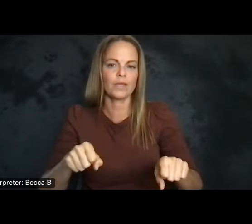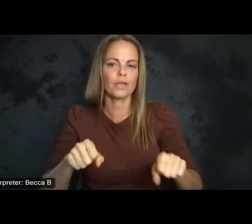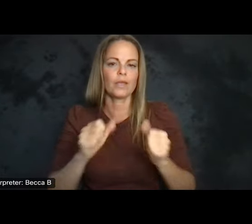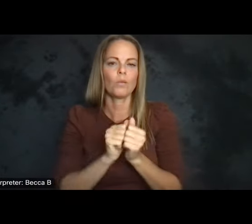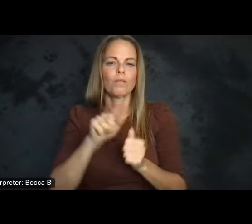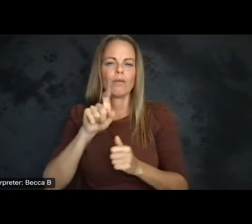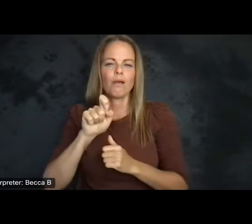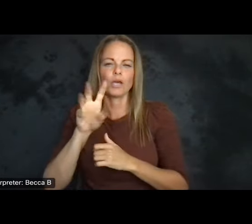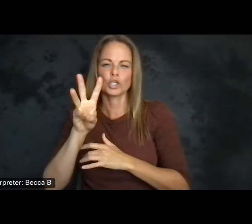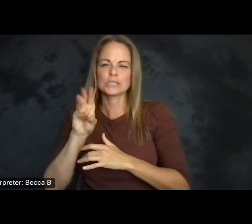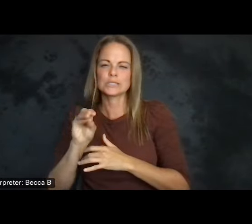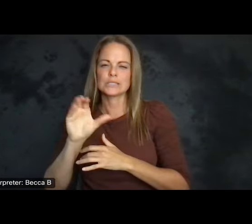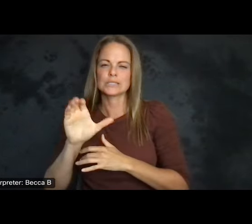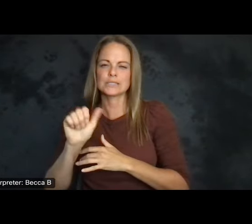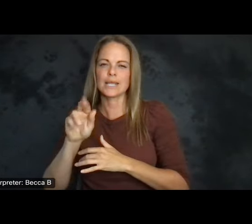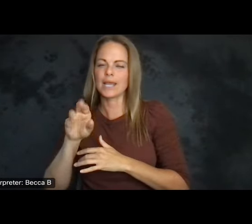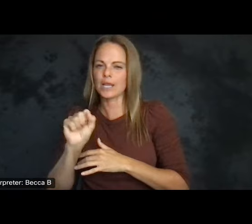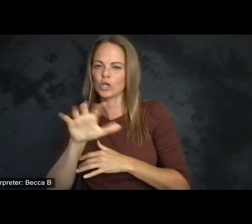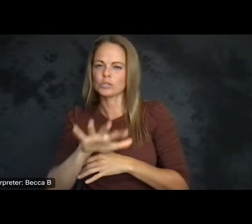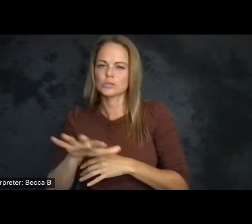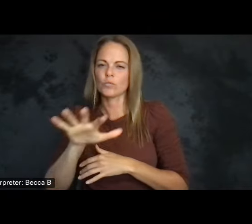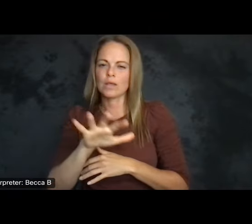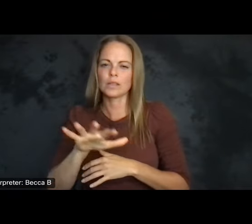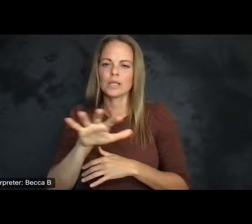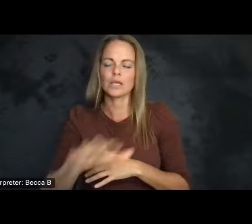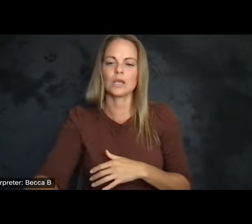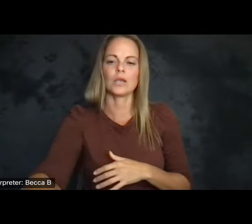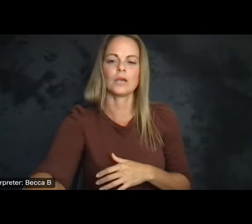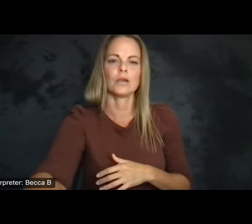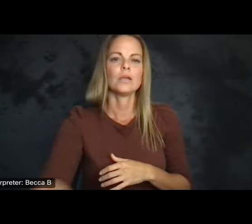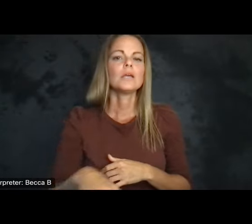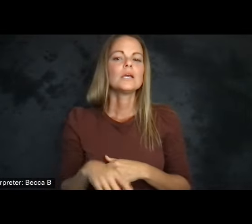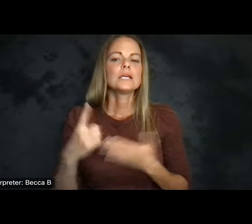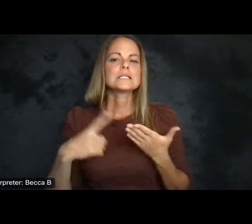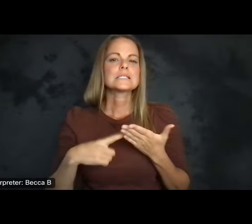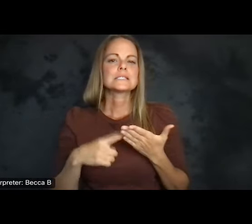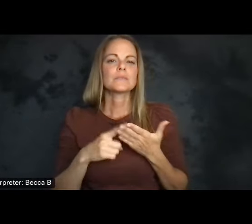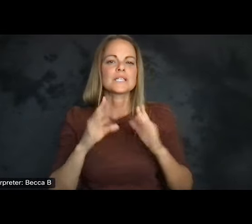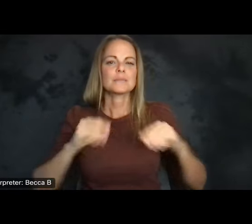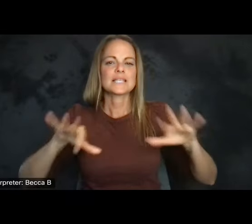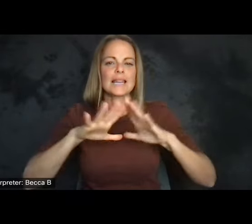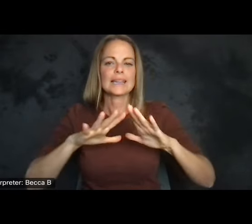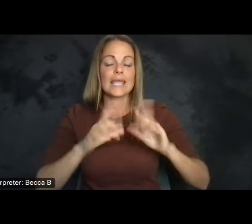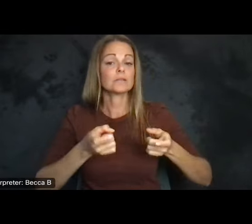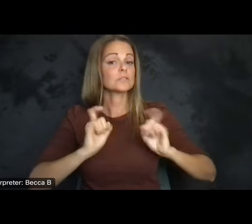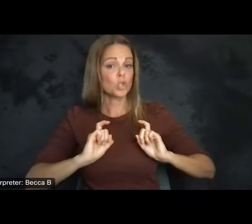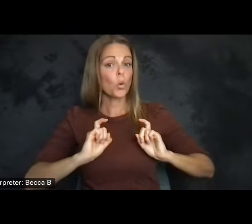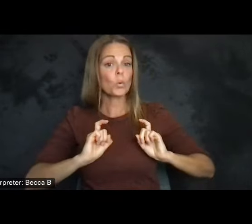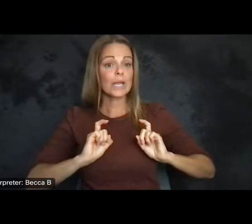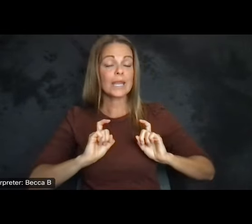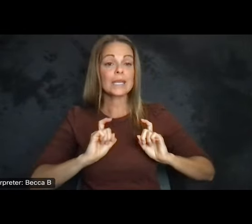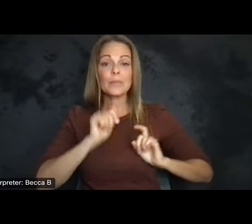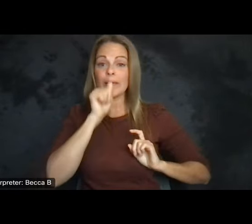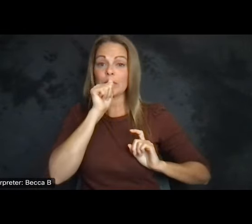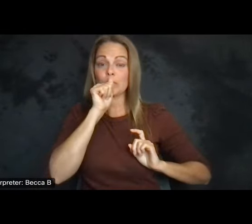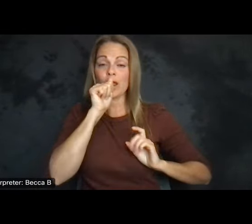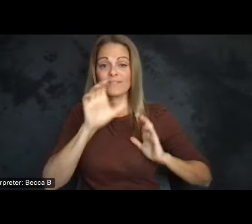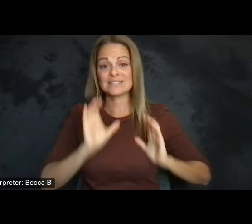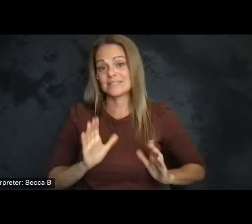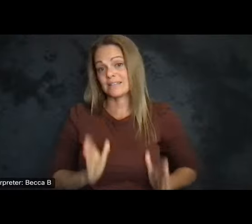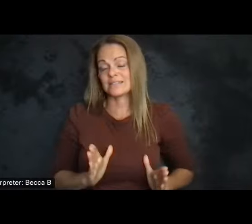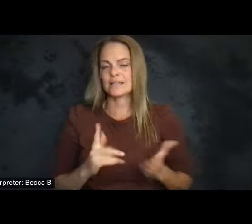160 acres, somewhere around there. Sometimes land is donated to us as well by private citizens, and sometimes